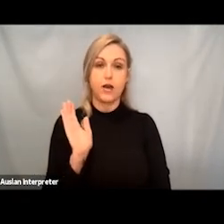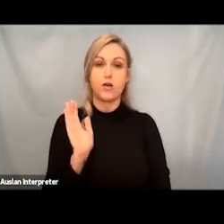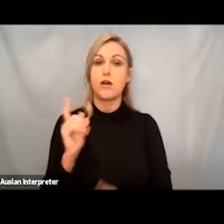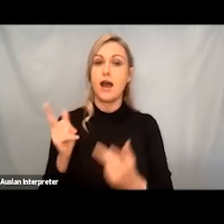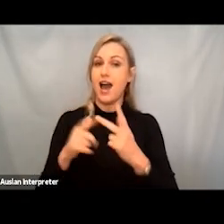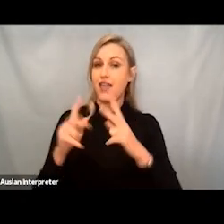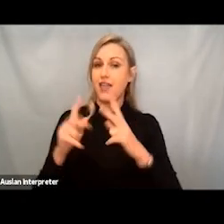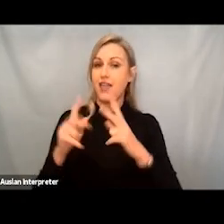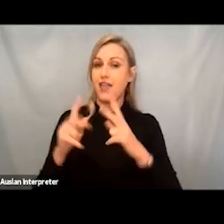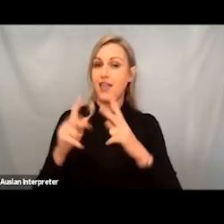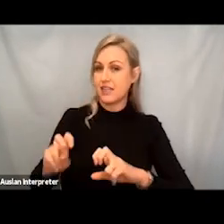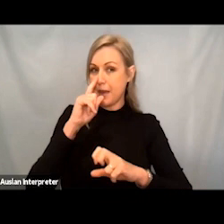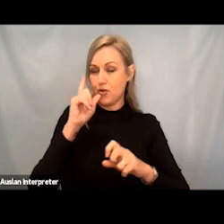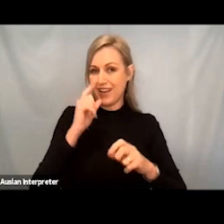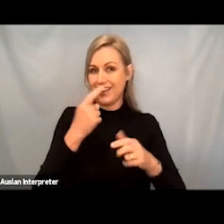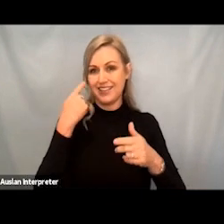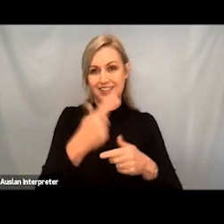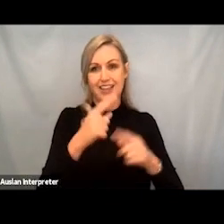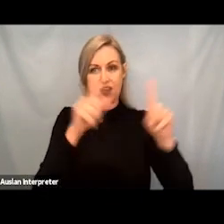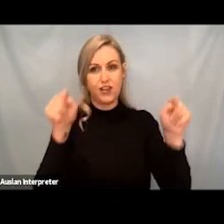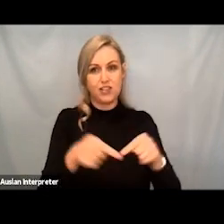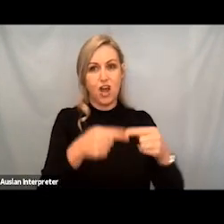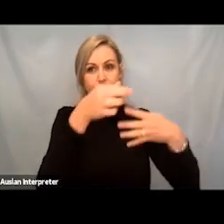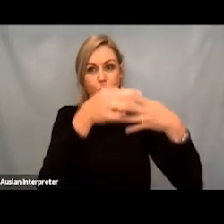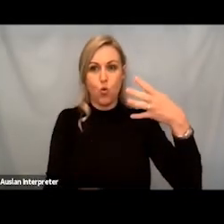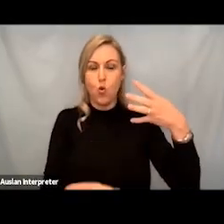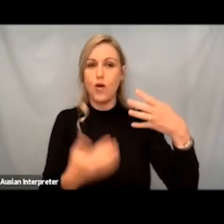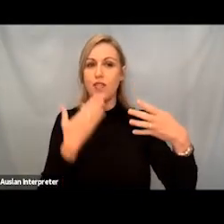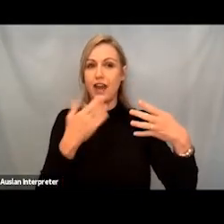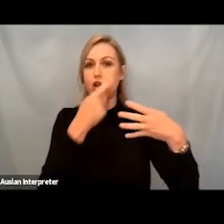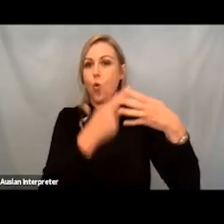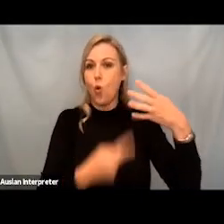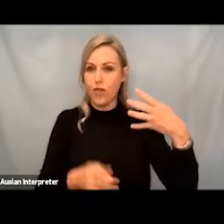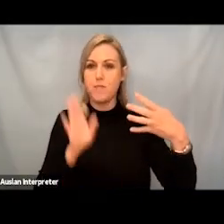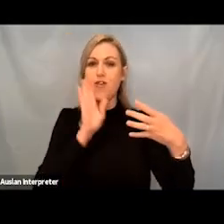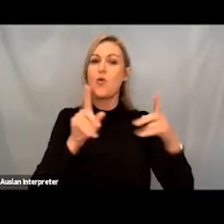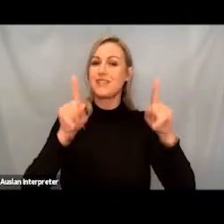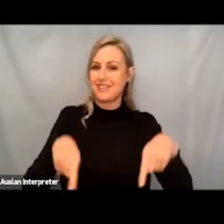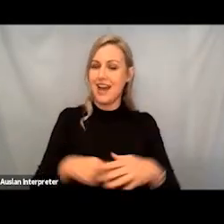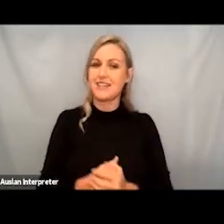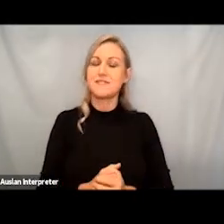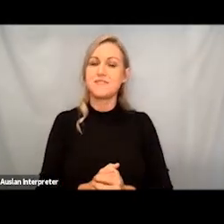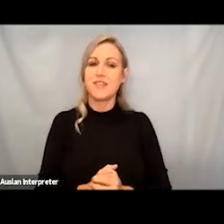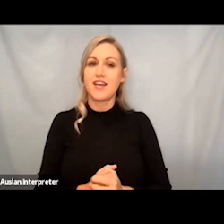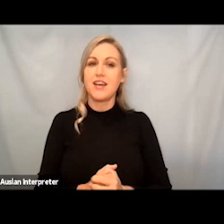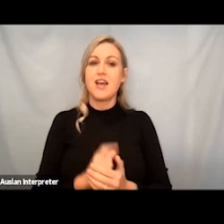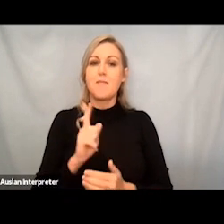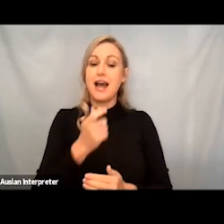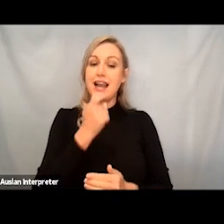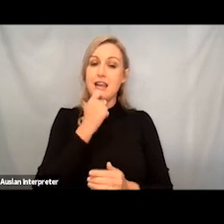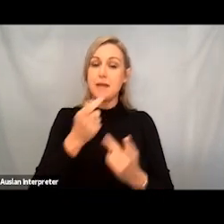co-investigators. You can see that list there of investigators. I'd like to thank every one of them before we get going with this. And just by way of